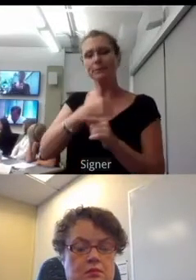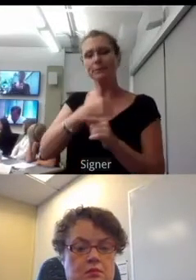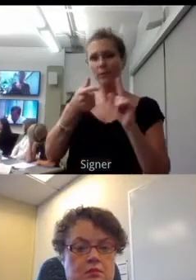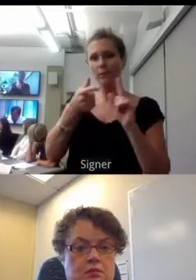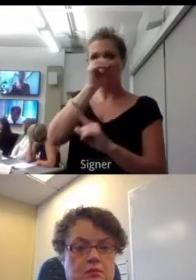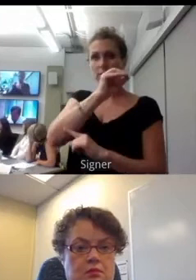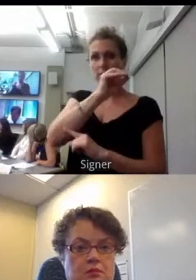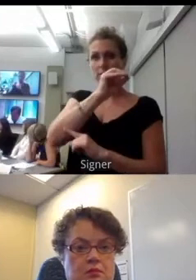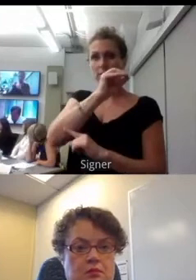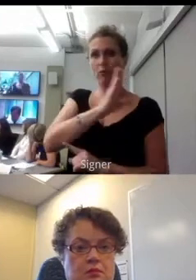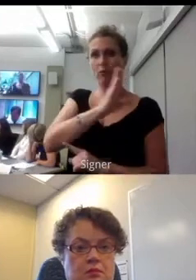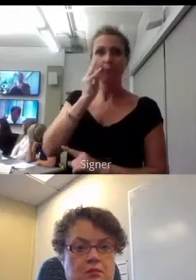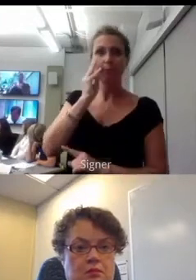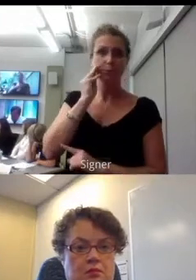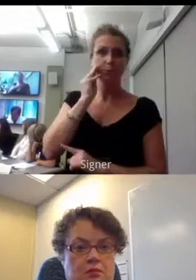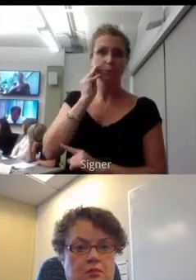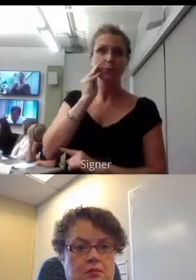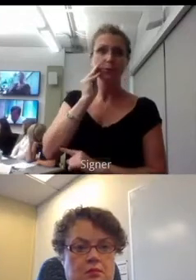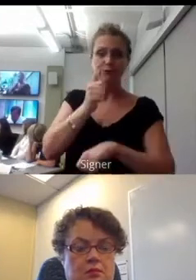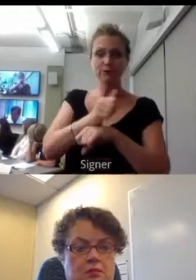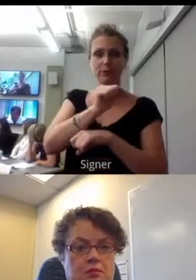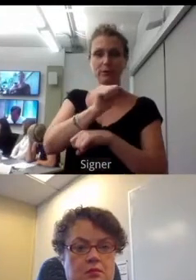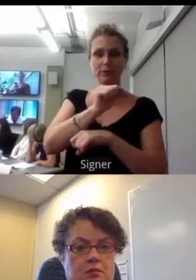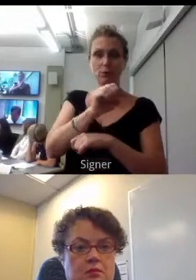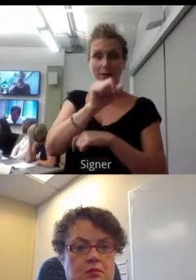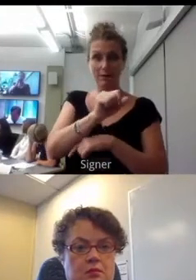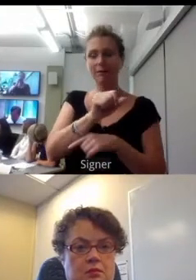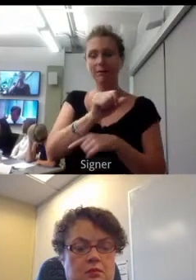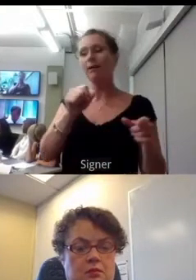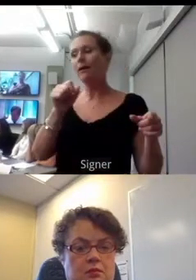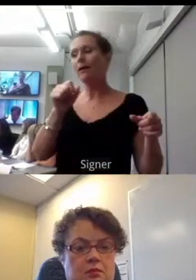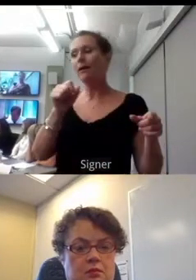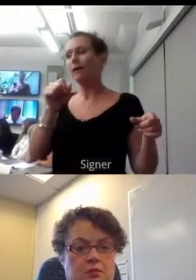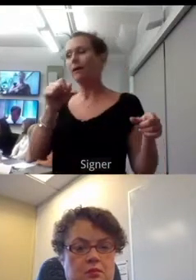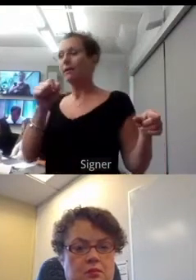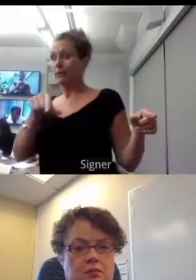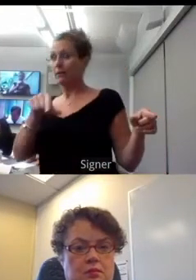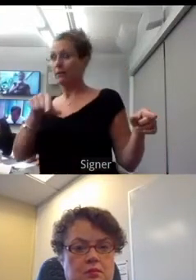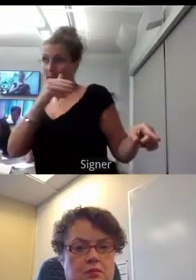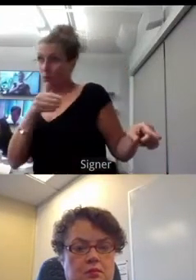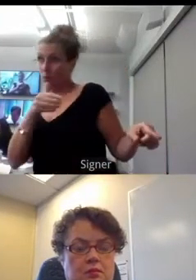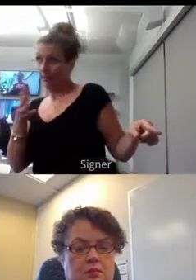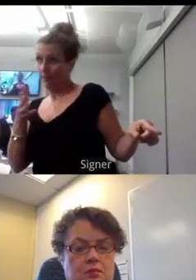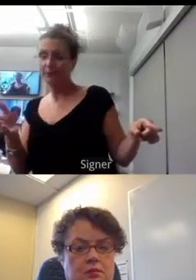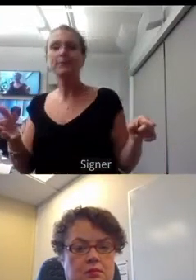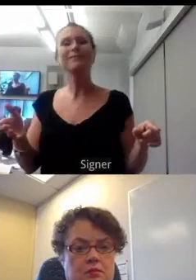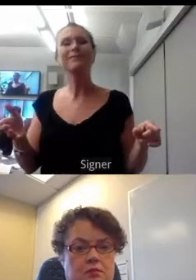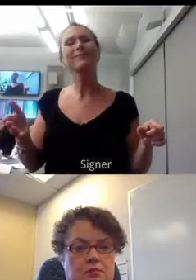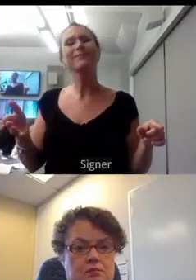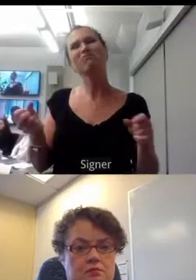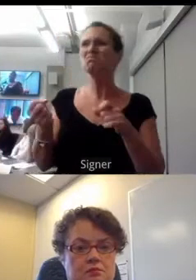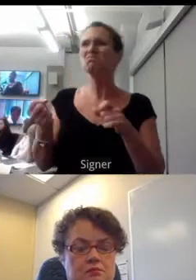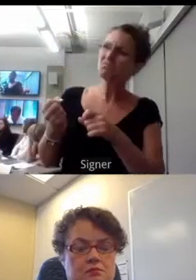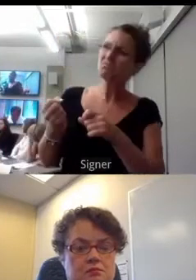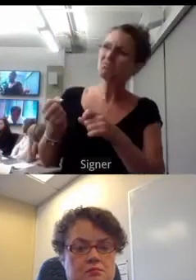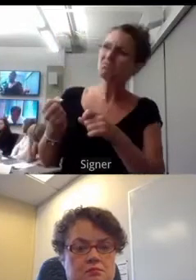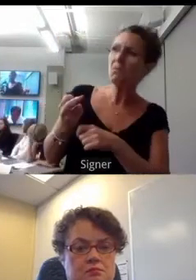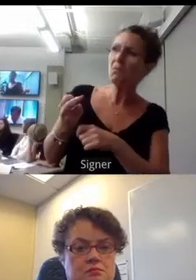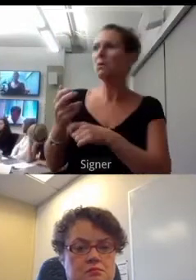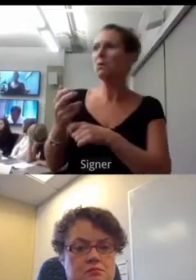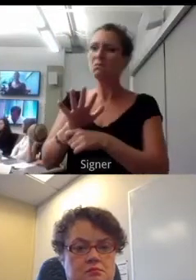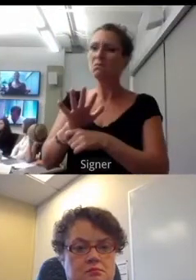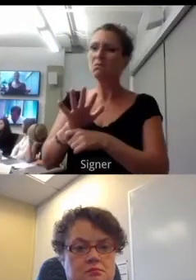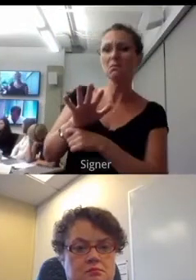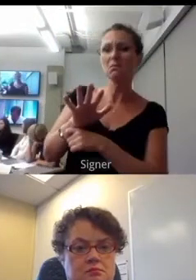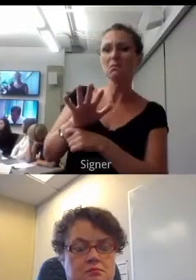said about Manitoba, that, you know, every couple of years, there are other issues that come forward. And so one